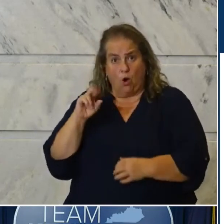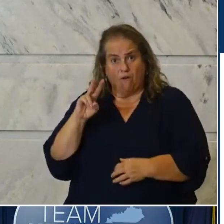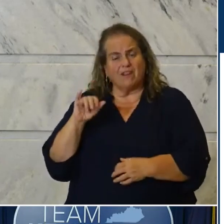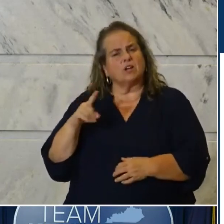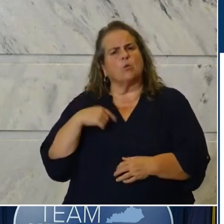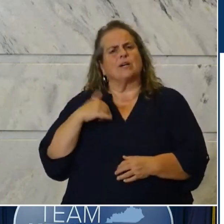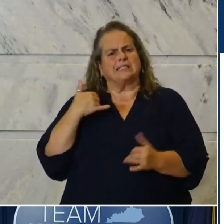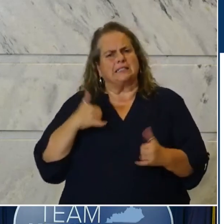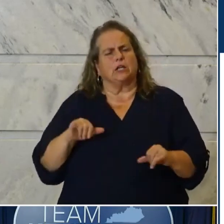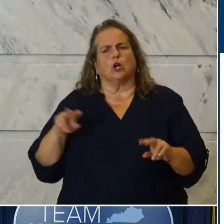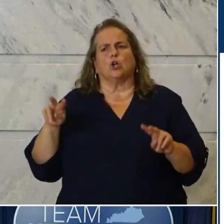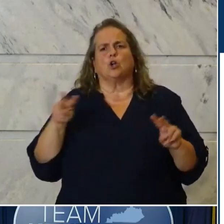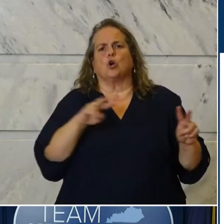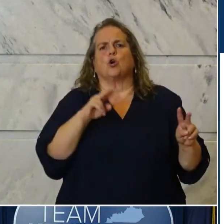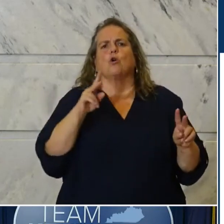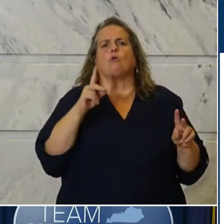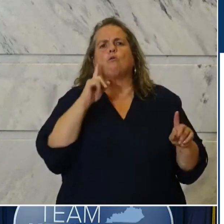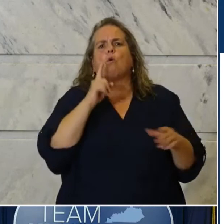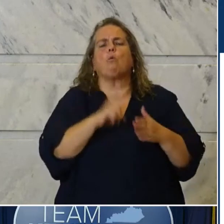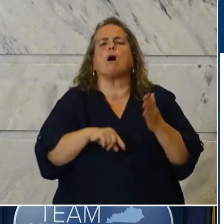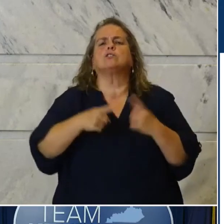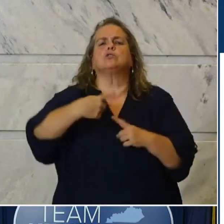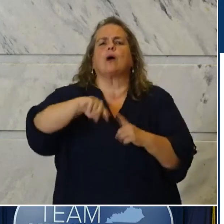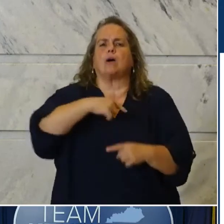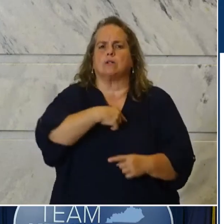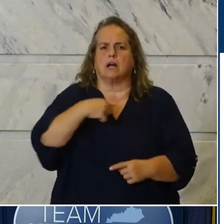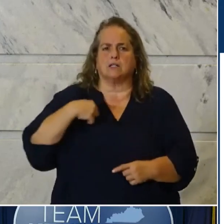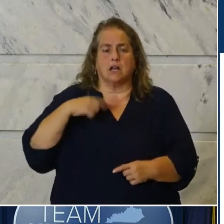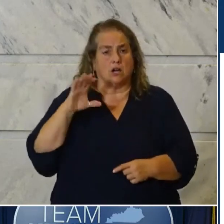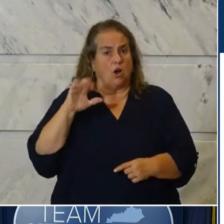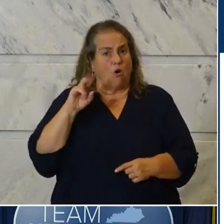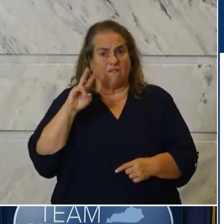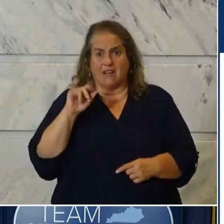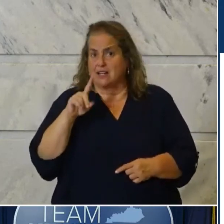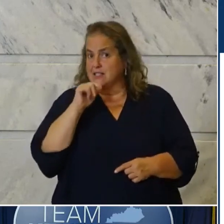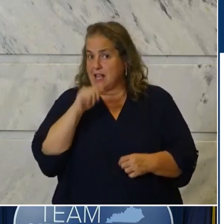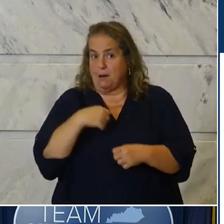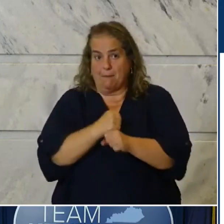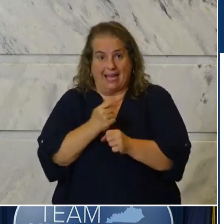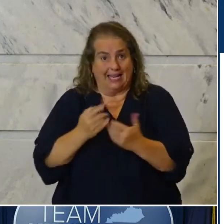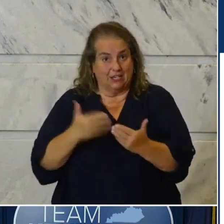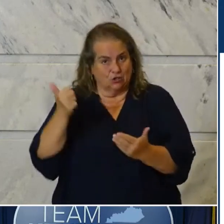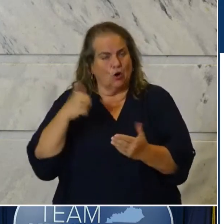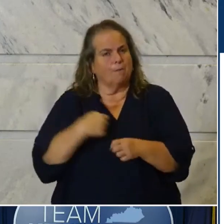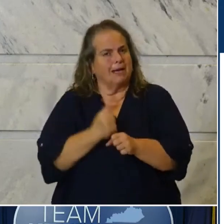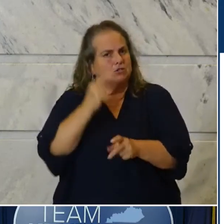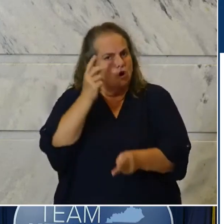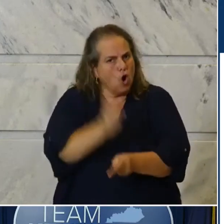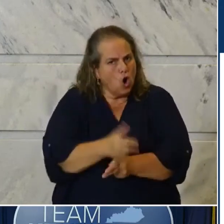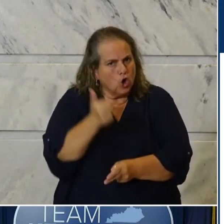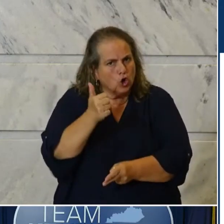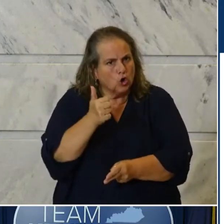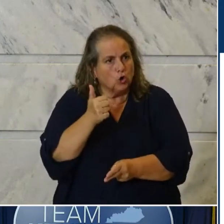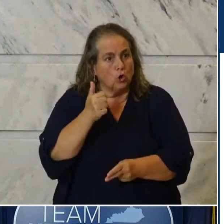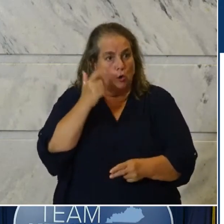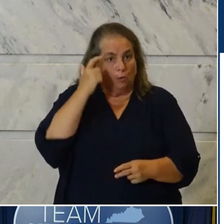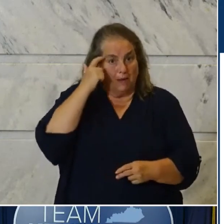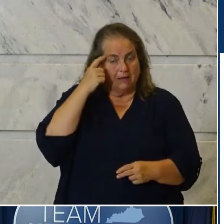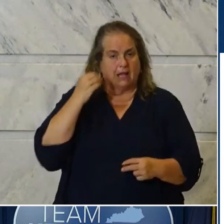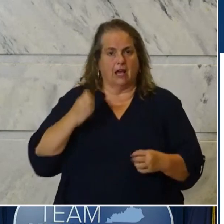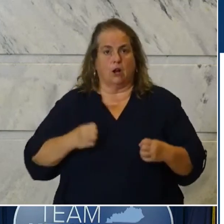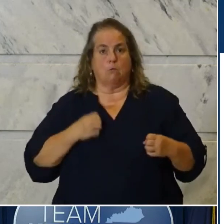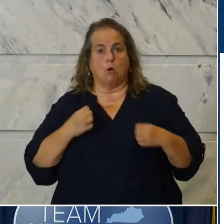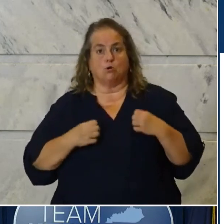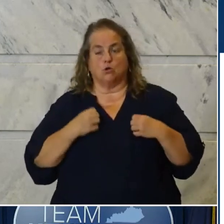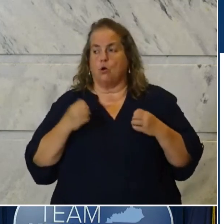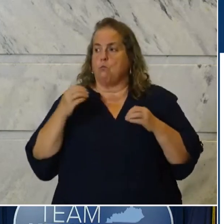because COVID doesn't make this any easier, it makes it harder. It makes it harder on us mentally and emotionally, which can fuel more addiction. It